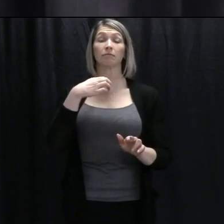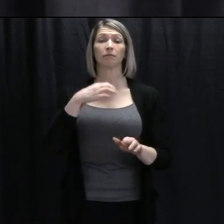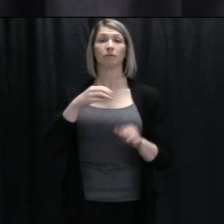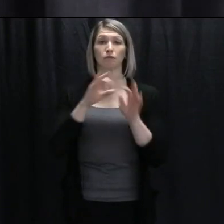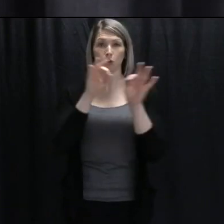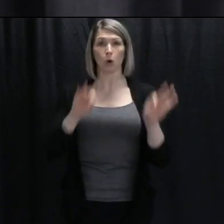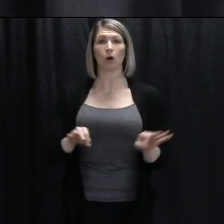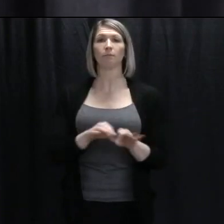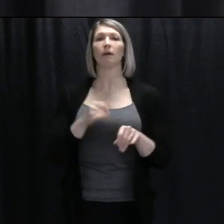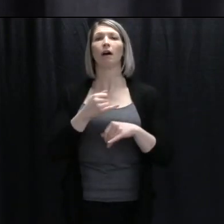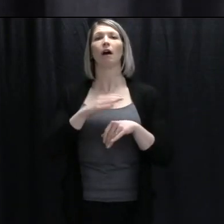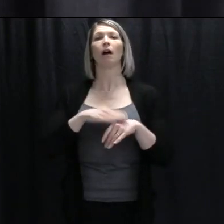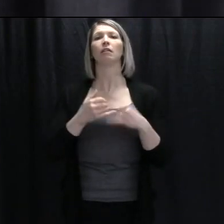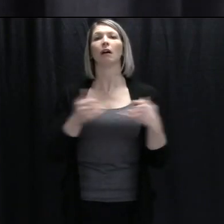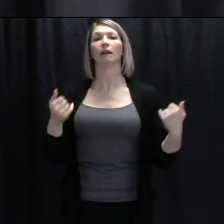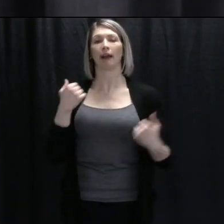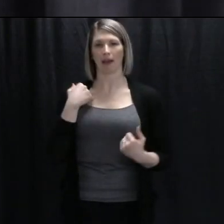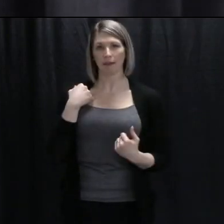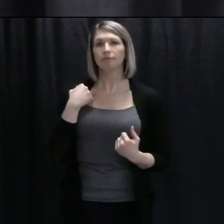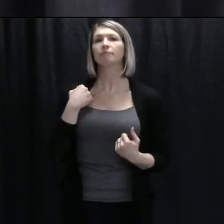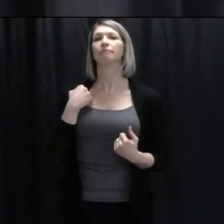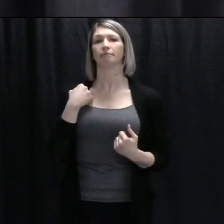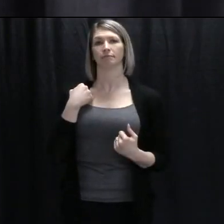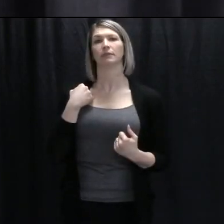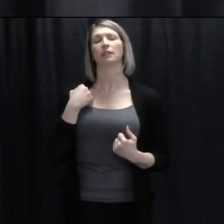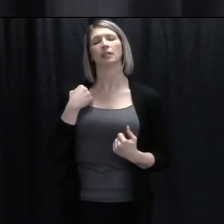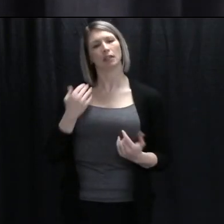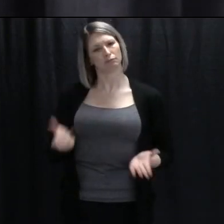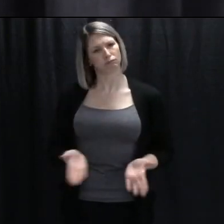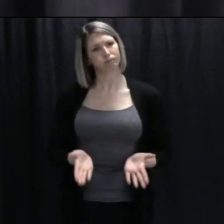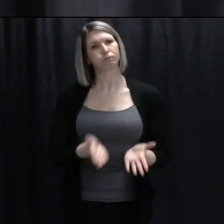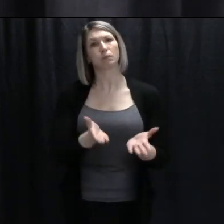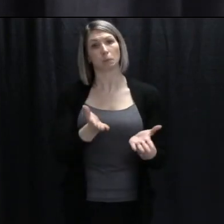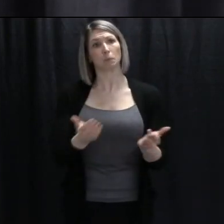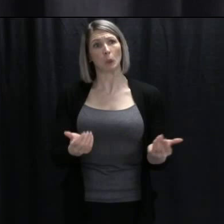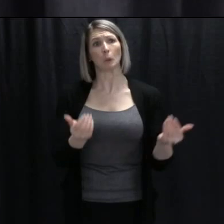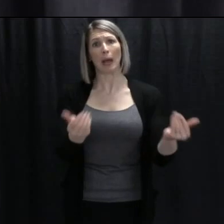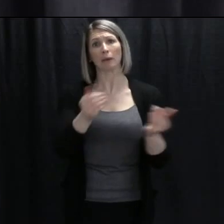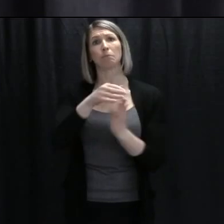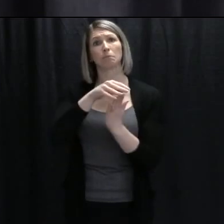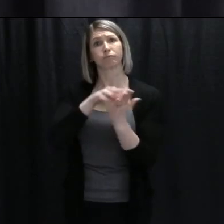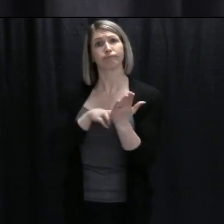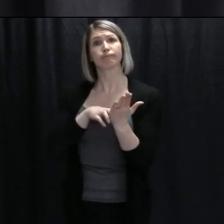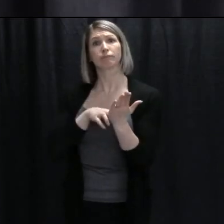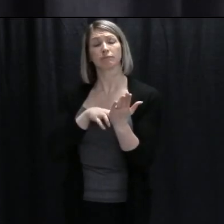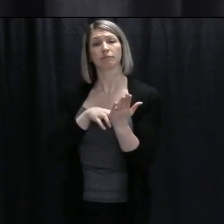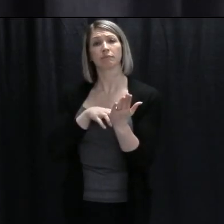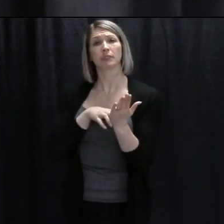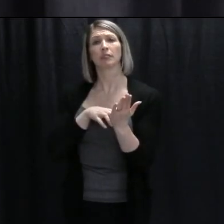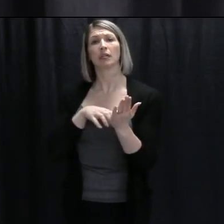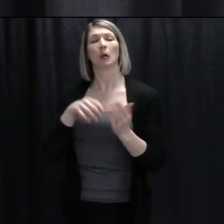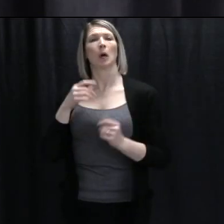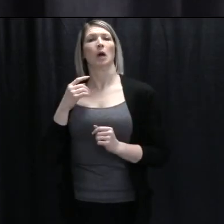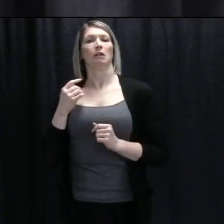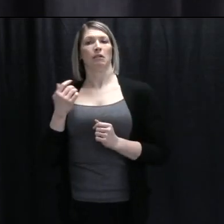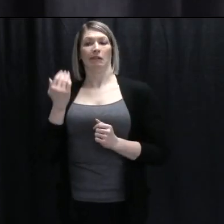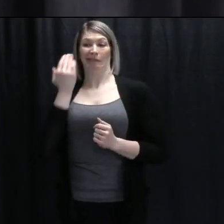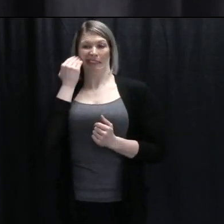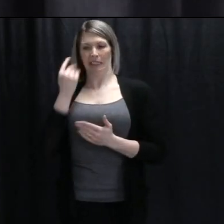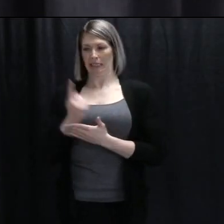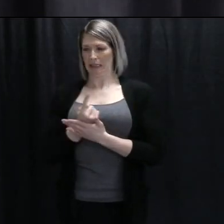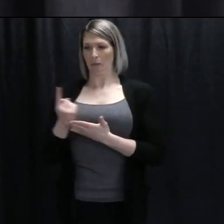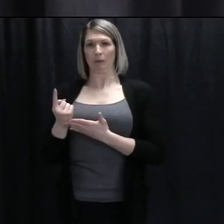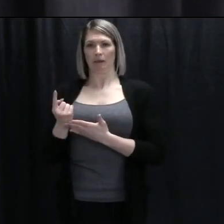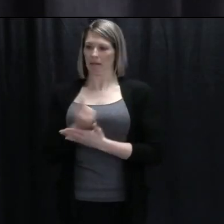online, and I would encourage people to use it. We have seen a growth in the response to this form,